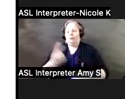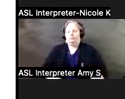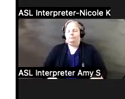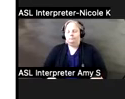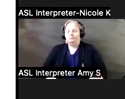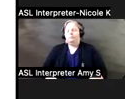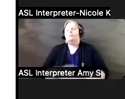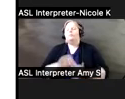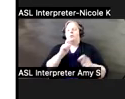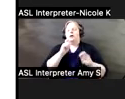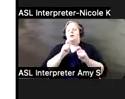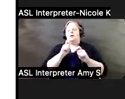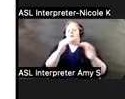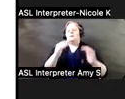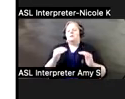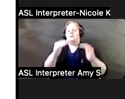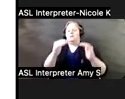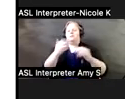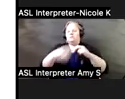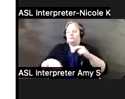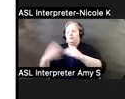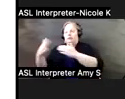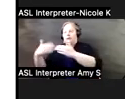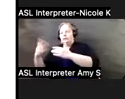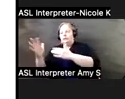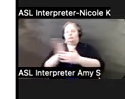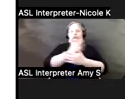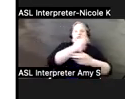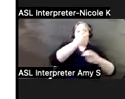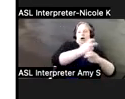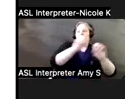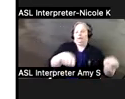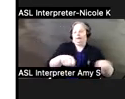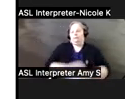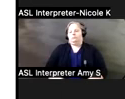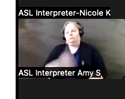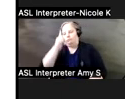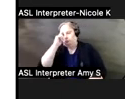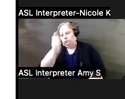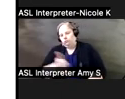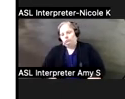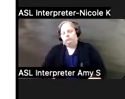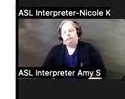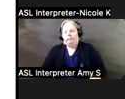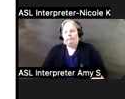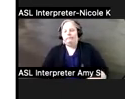also adjust the difficulty level quite significantly. So you can make it quite a bit easier for them to start off with and they're